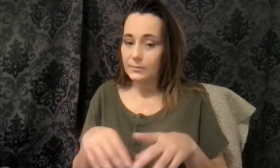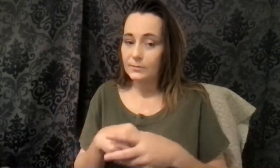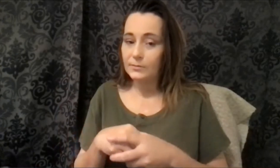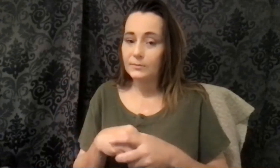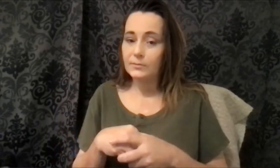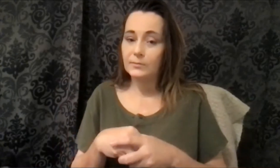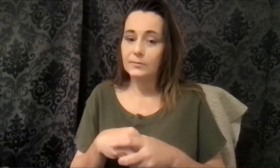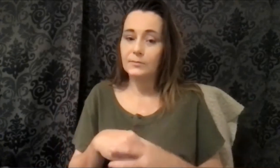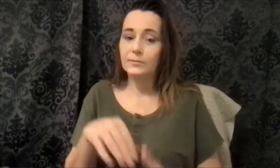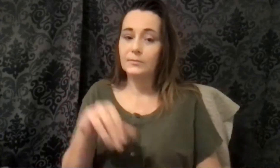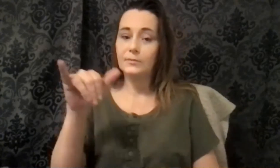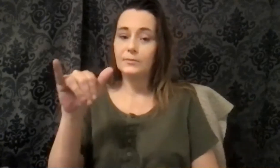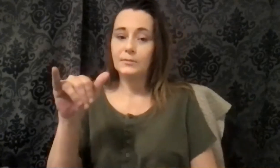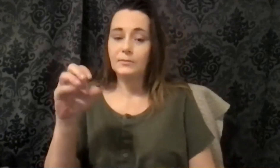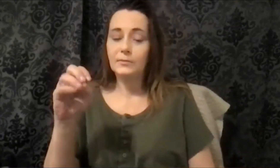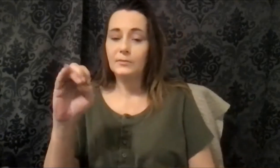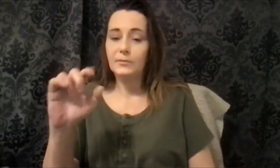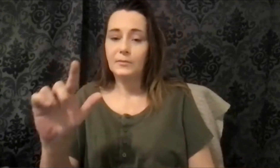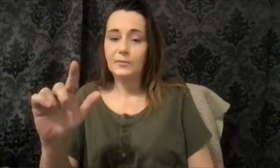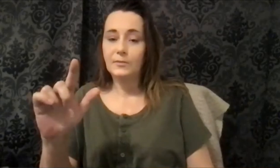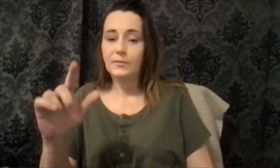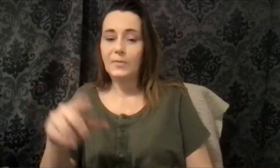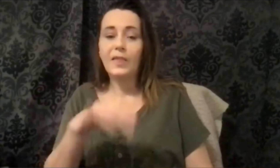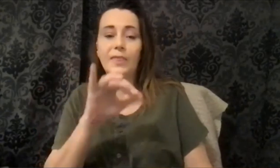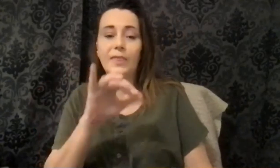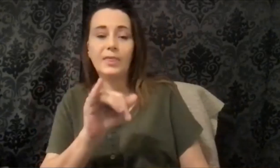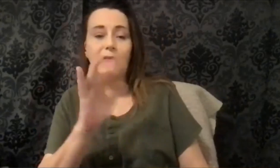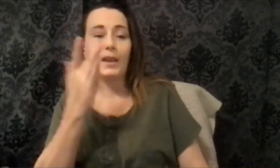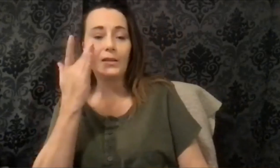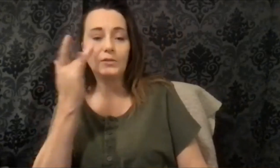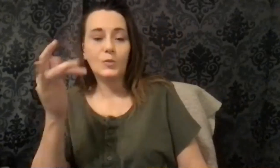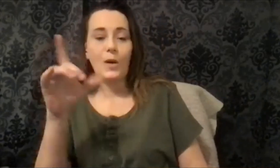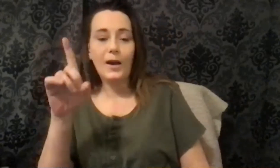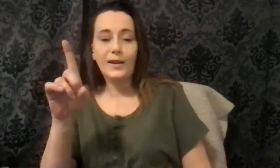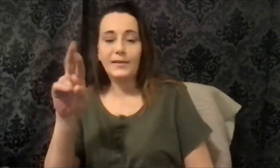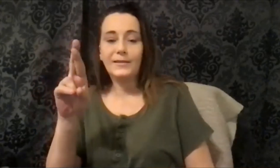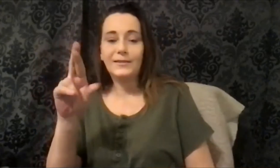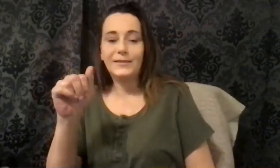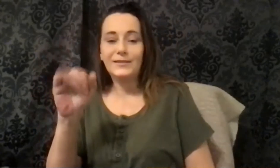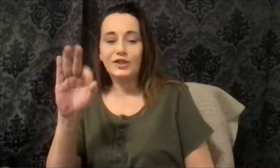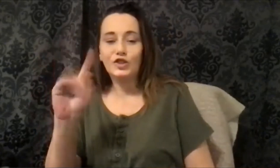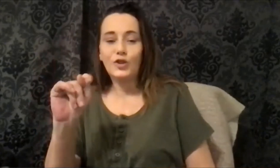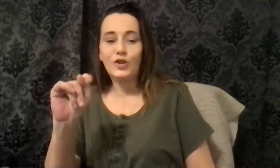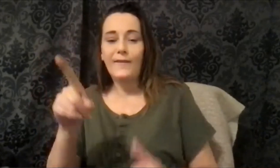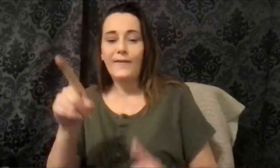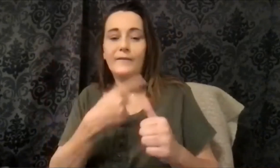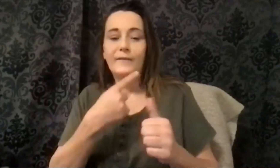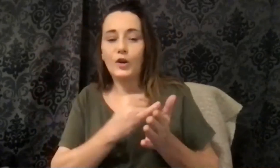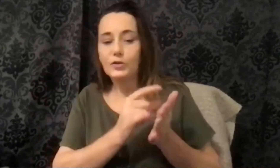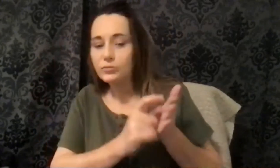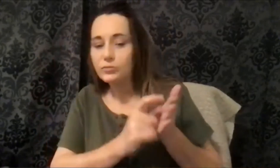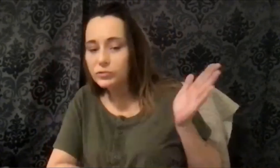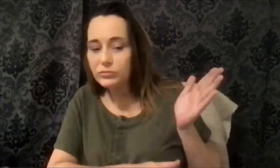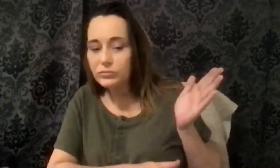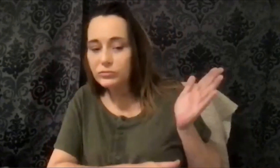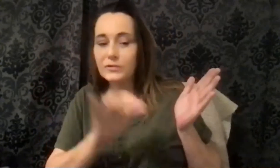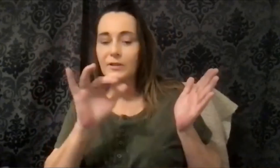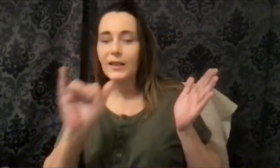can tell you that that's why it's a draft, and that's why we're looking for some input.